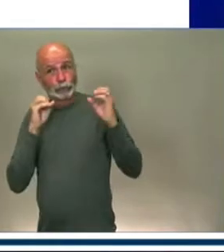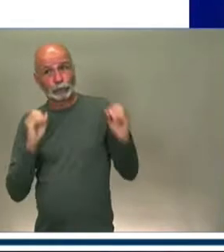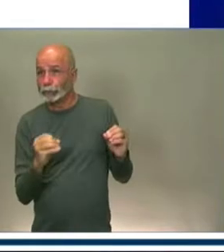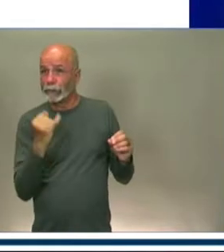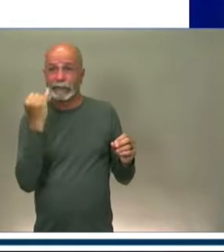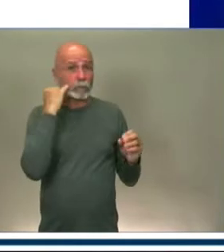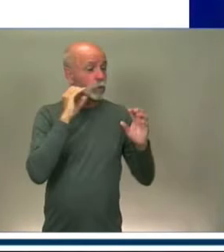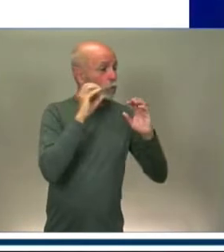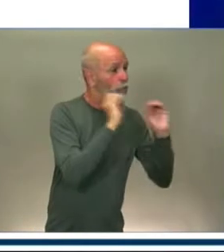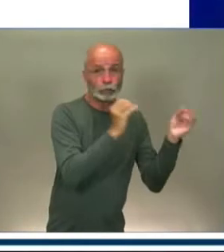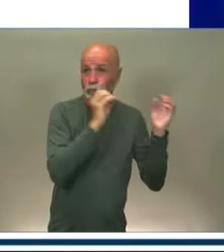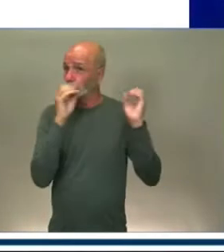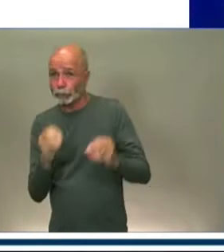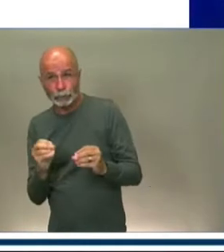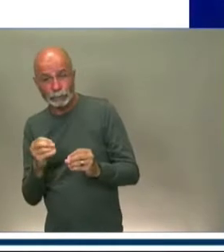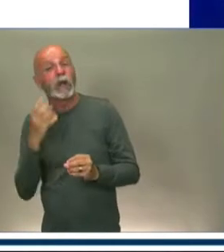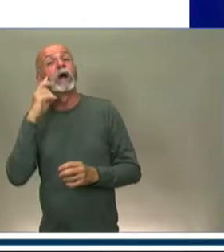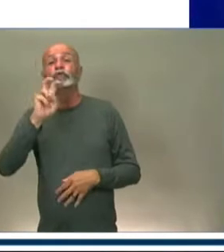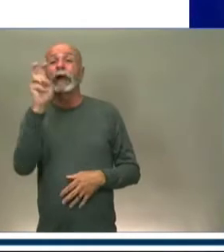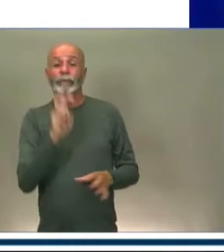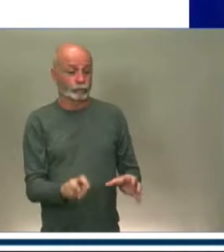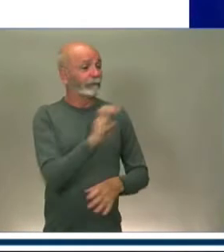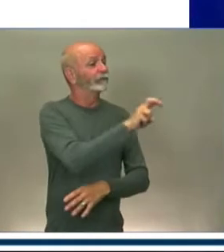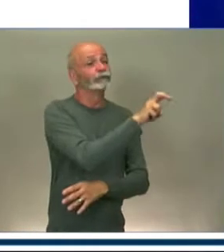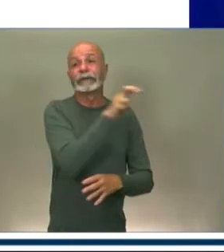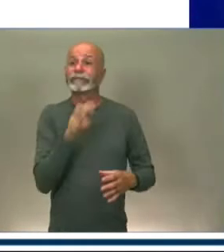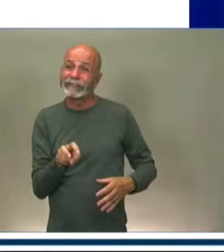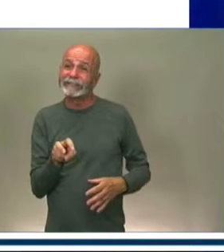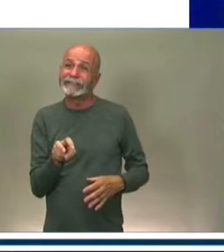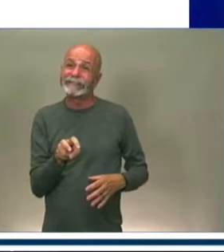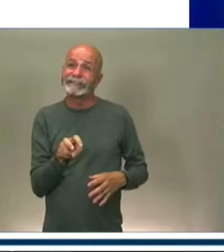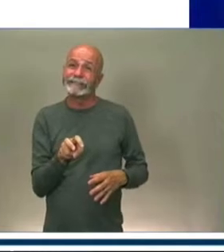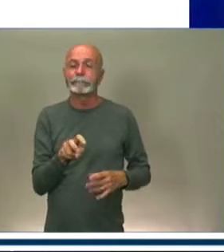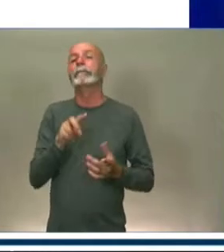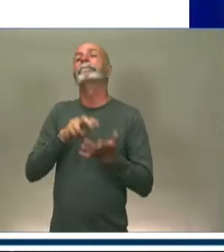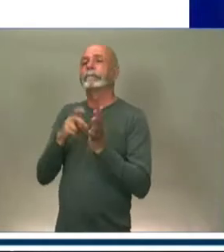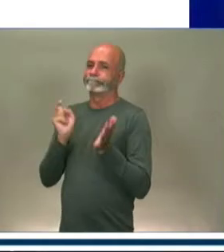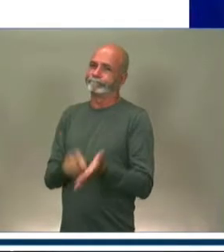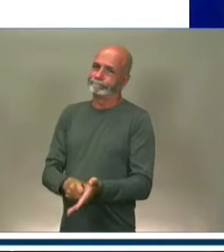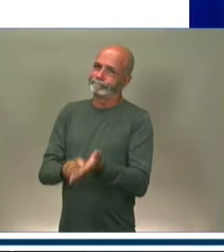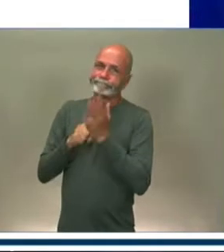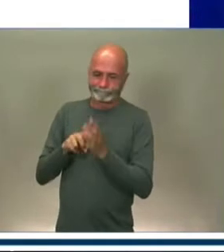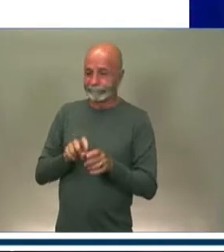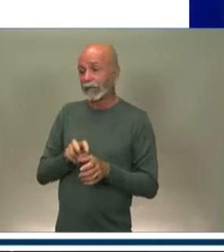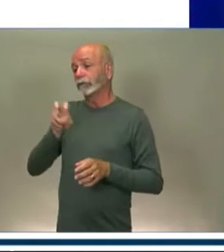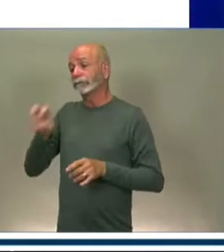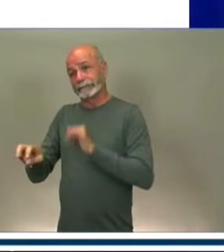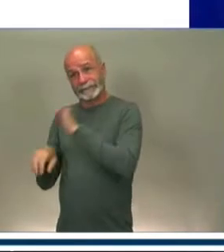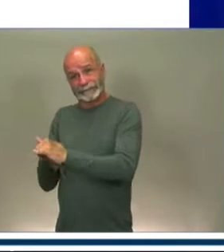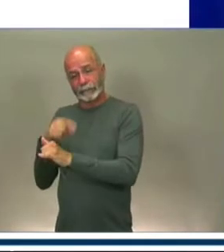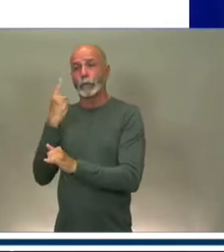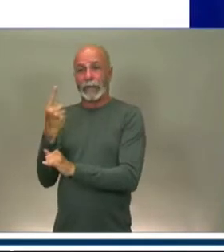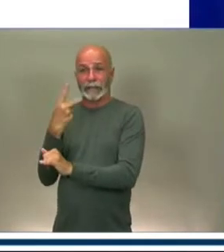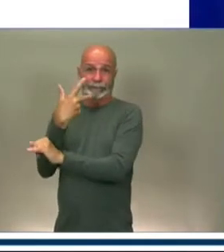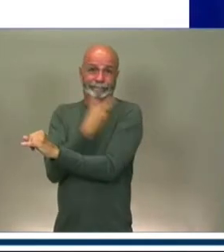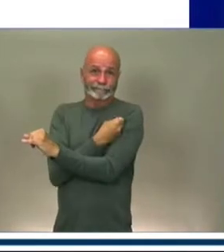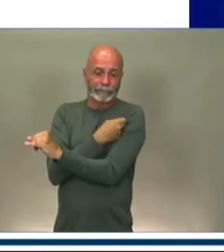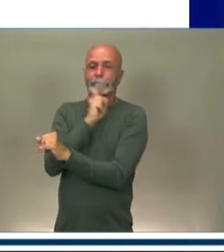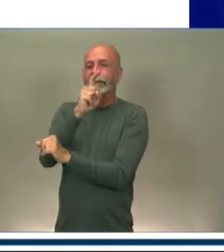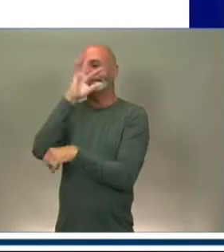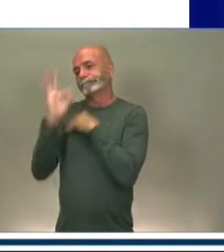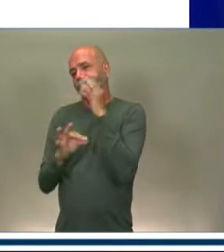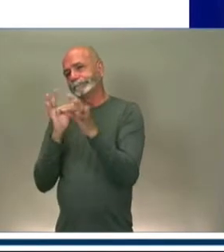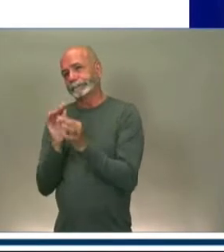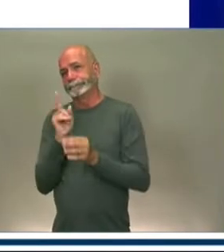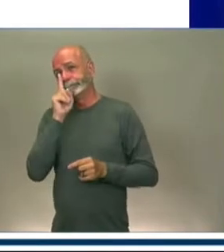on re-entry or entry into Nova Scotia. And that will be a week of quarantine and testing if you've had one dose,